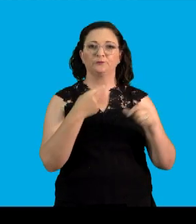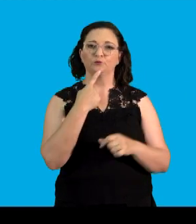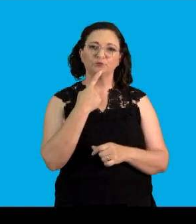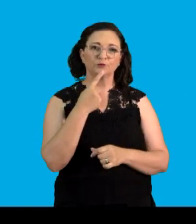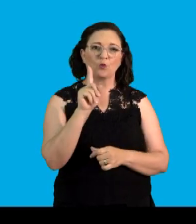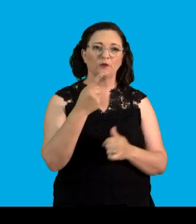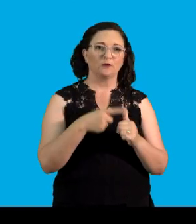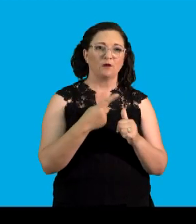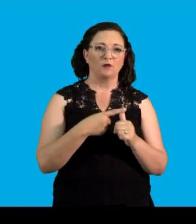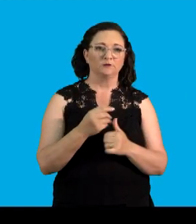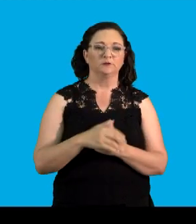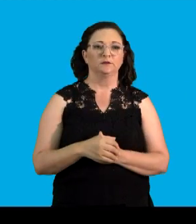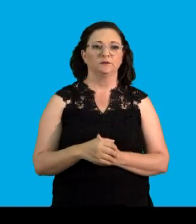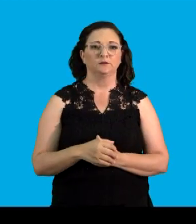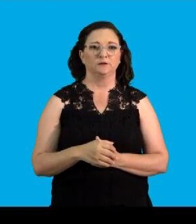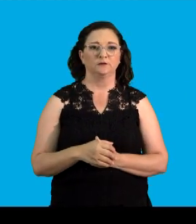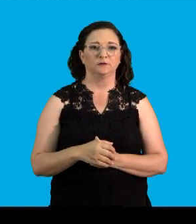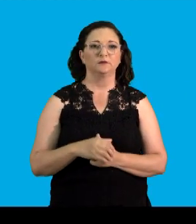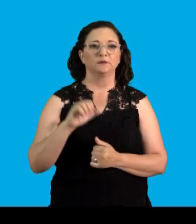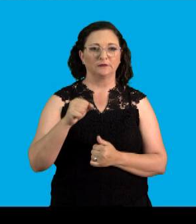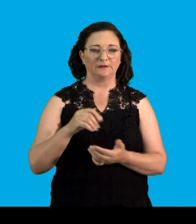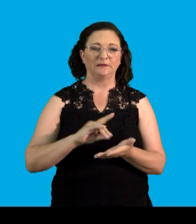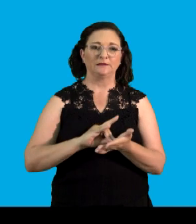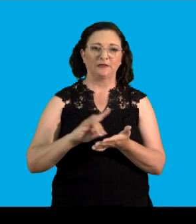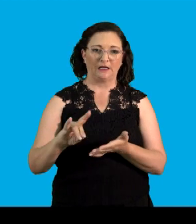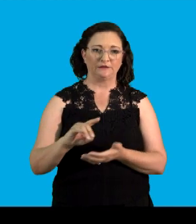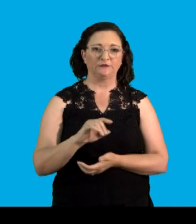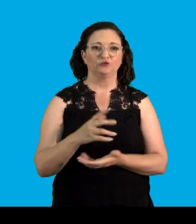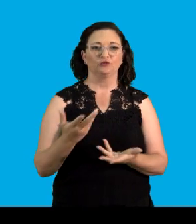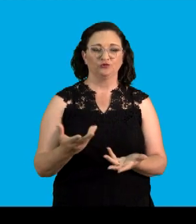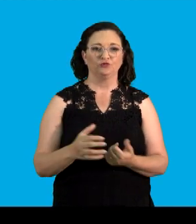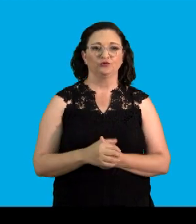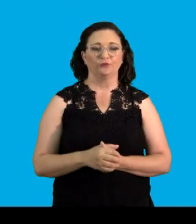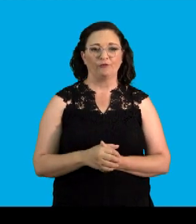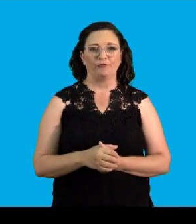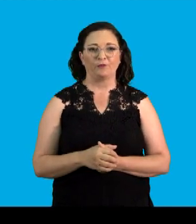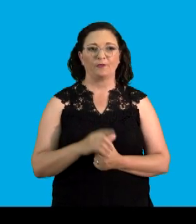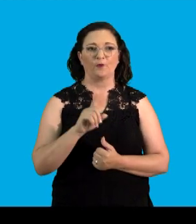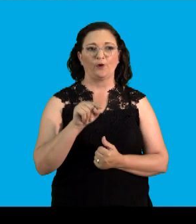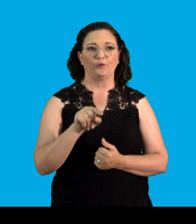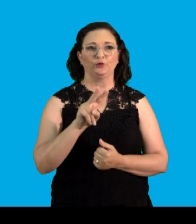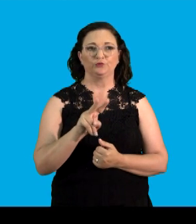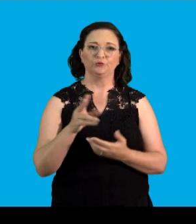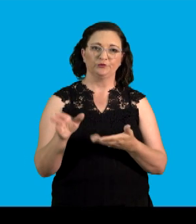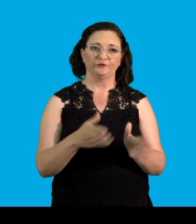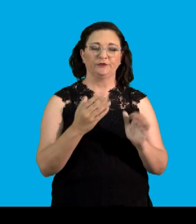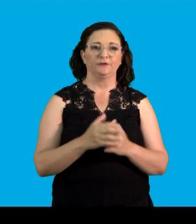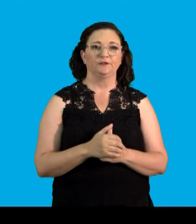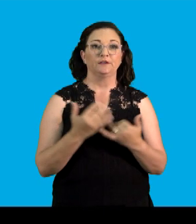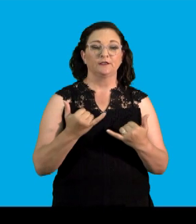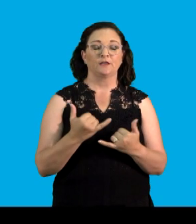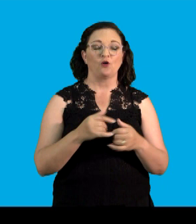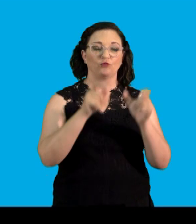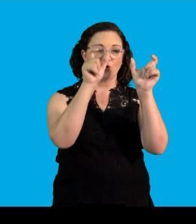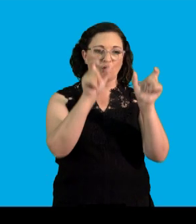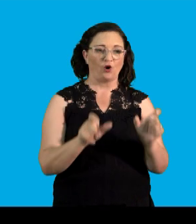correct answer? Yes, it's cash. Then we are done with our 1.2. We're moving on to 1.3, which